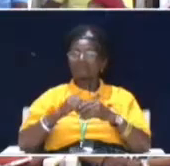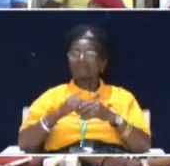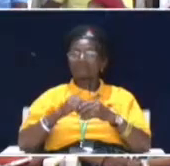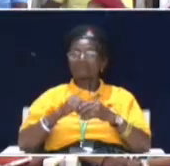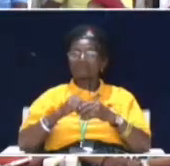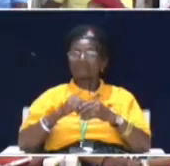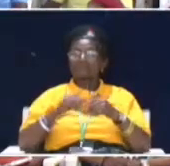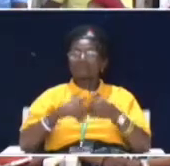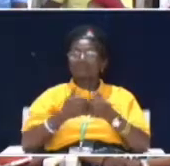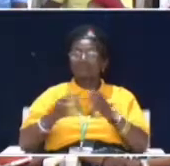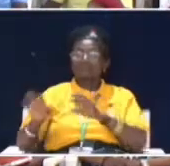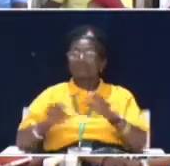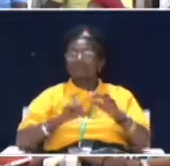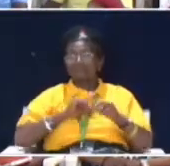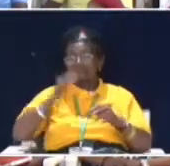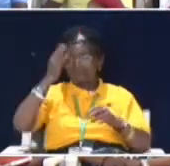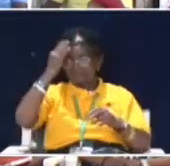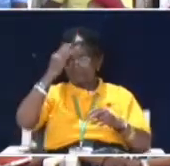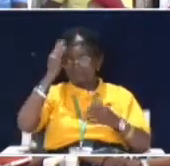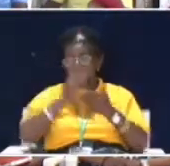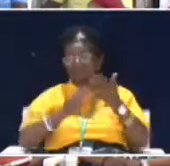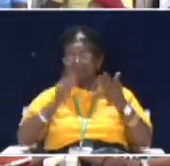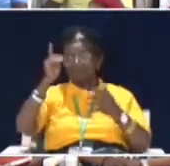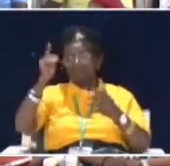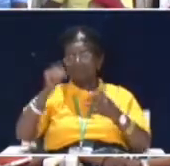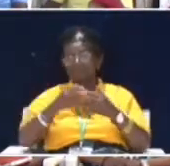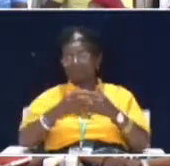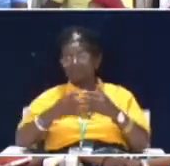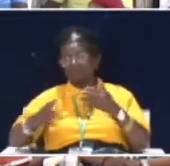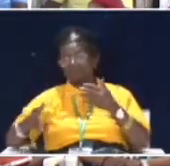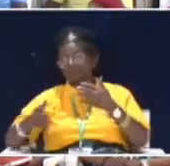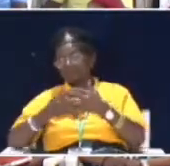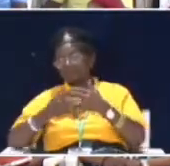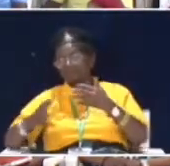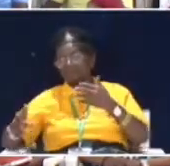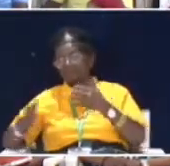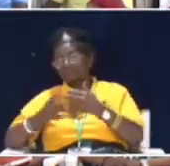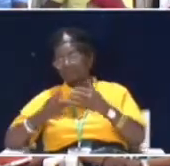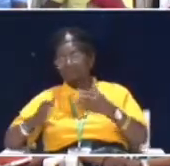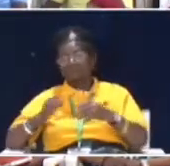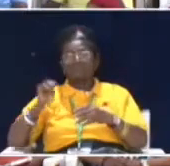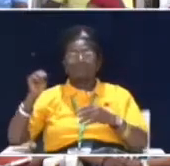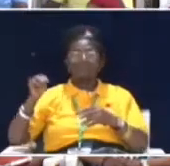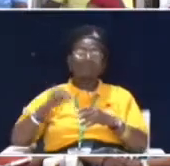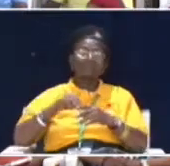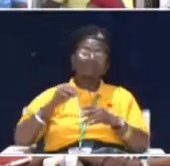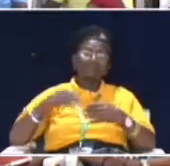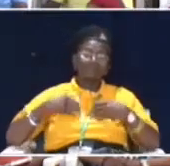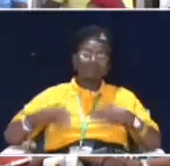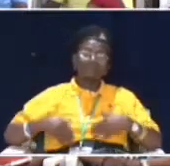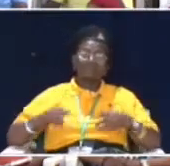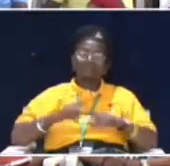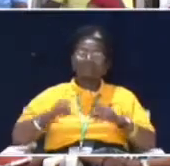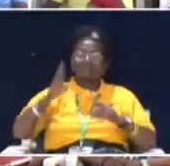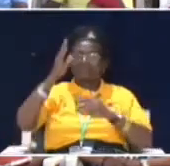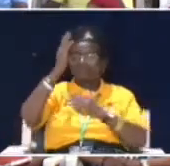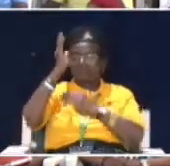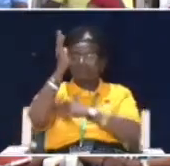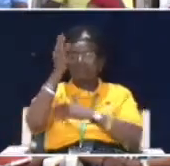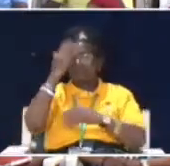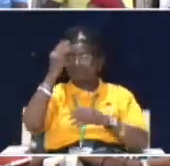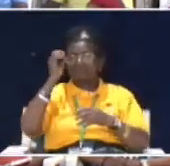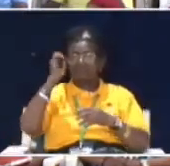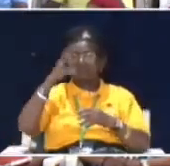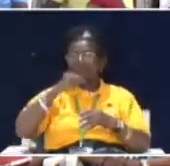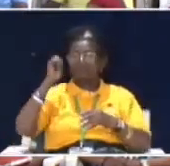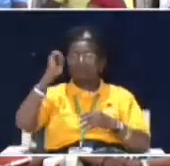I know somebody is bleeding? Bawo ni mo se fe mo pe nikan pe eje n jade lara e. But God knows. Sugbon Olorun mo. And he told me. O